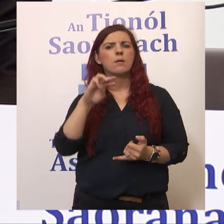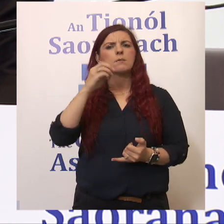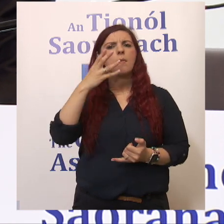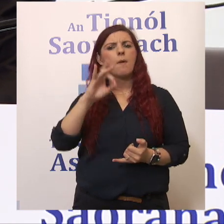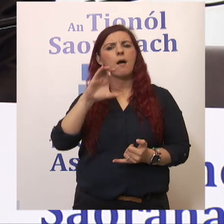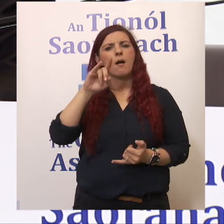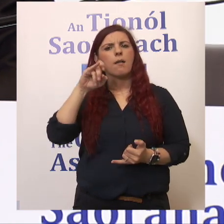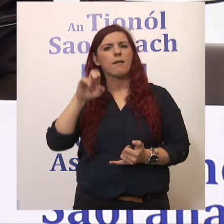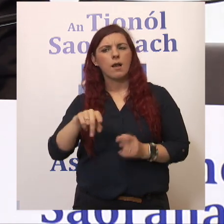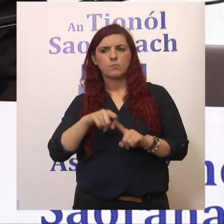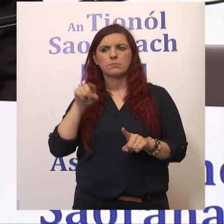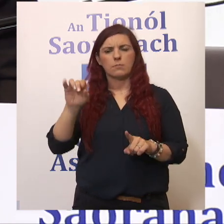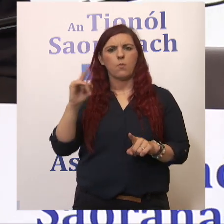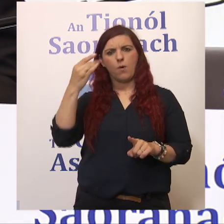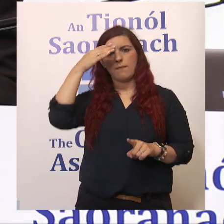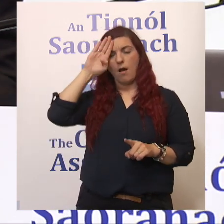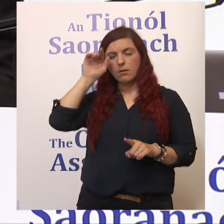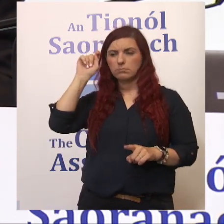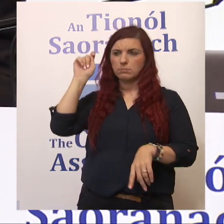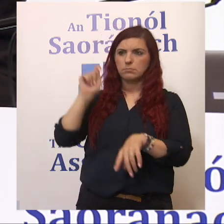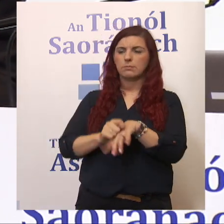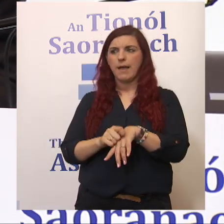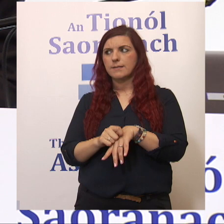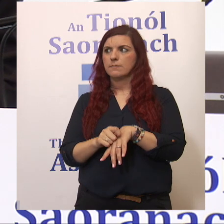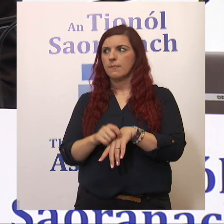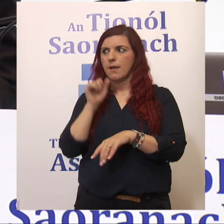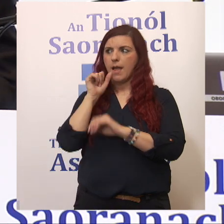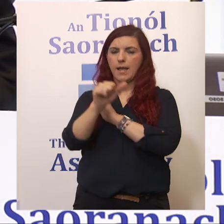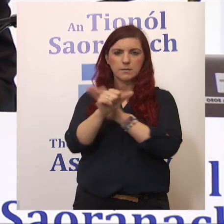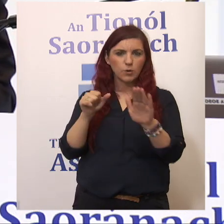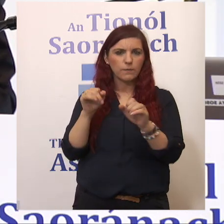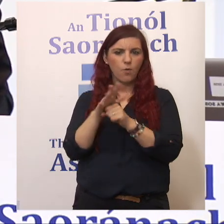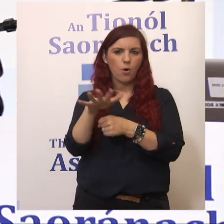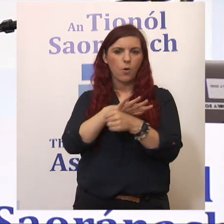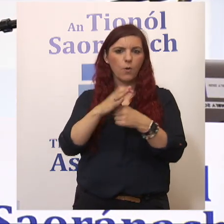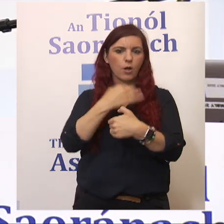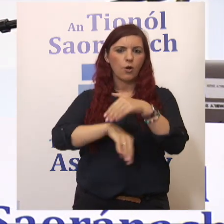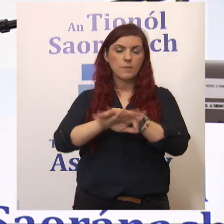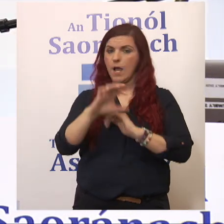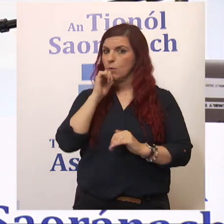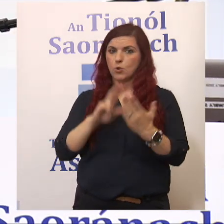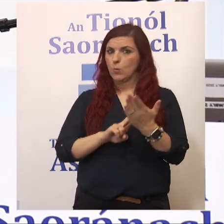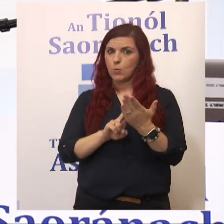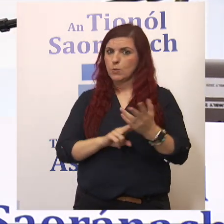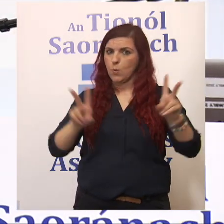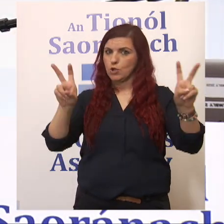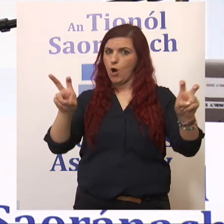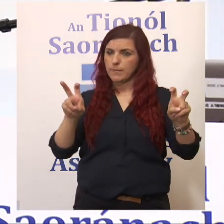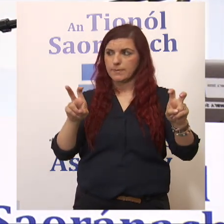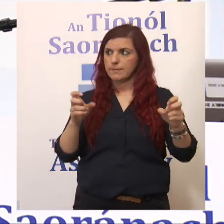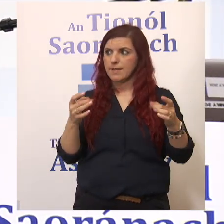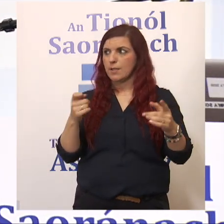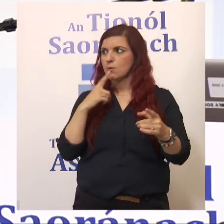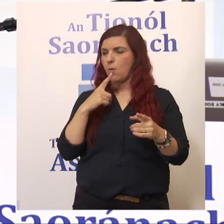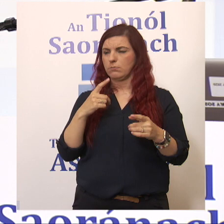Callanan, who is one of Ireland's greatest experts in local government, and we don't use those terms lightly. So it's a privilege to have